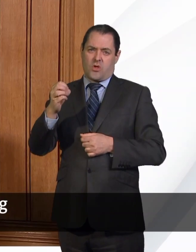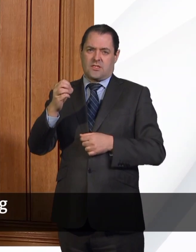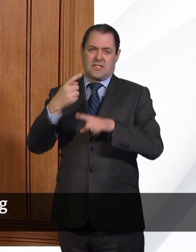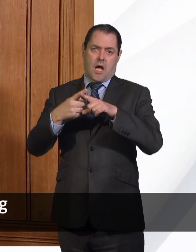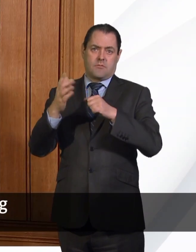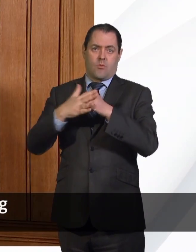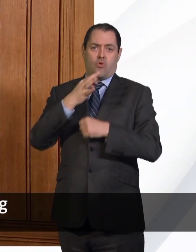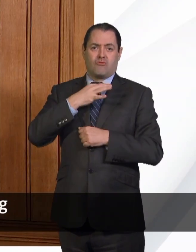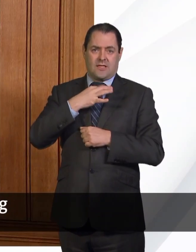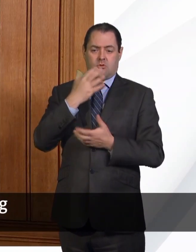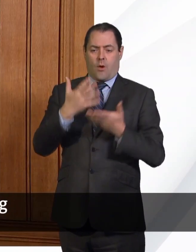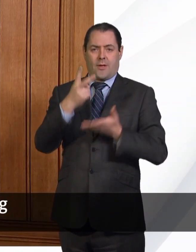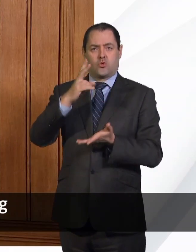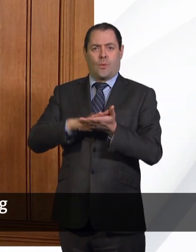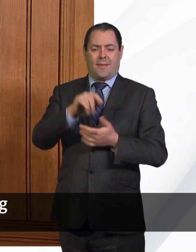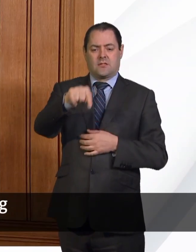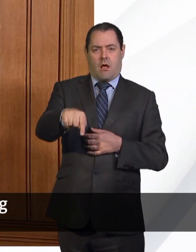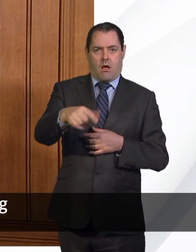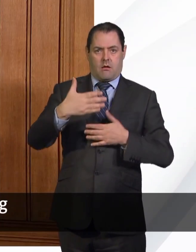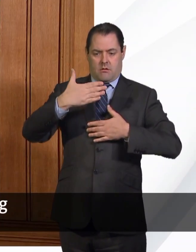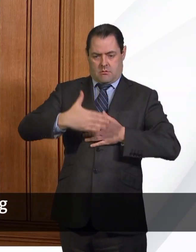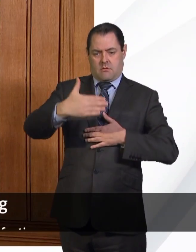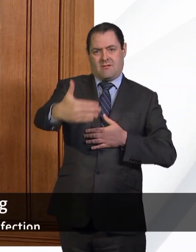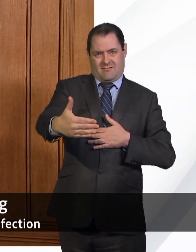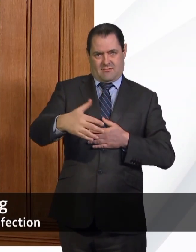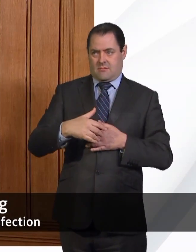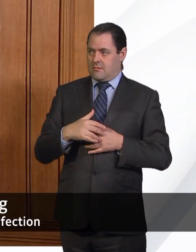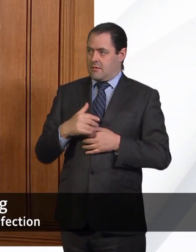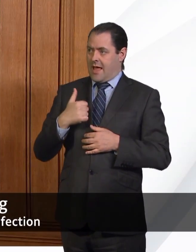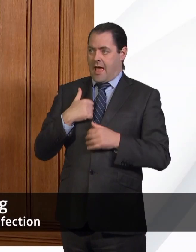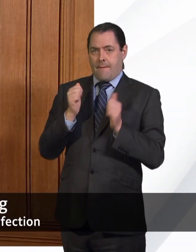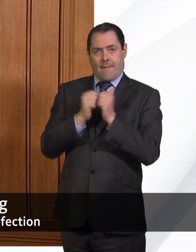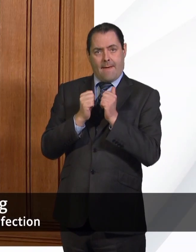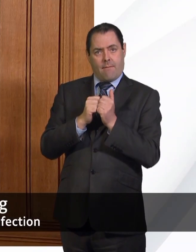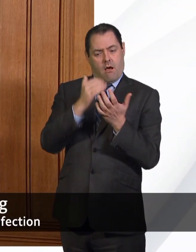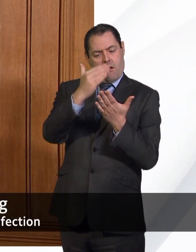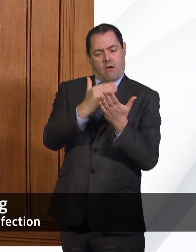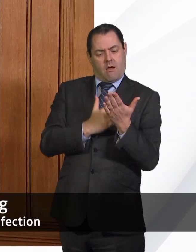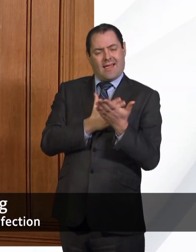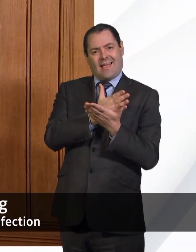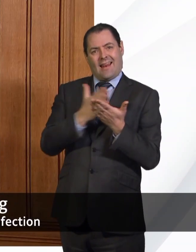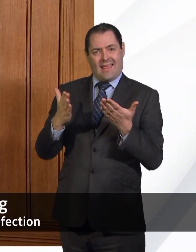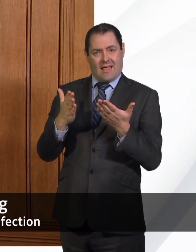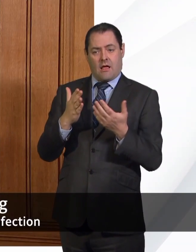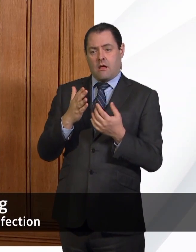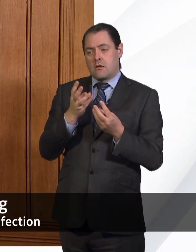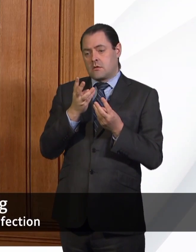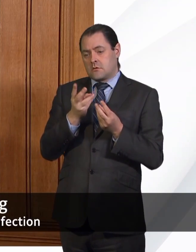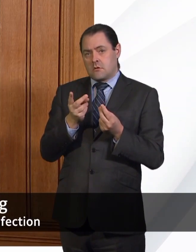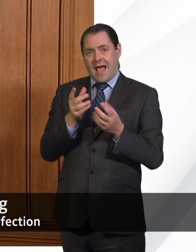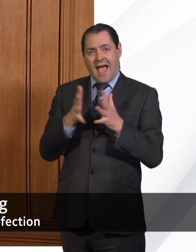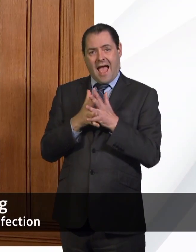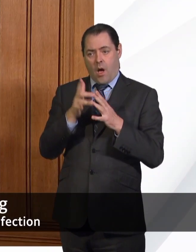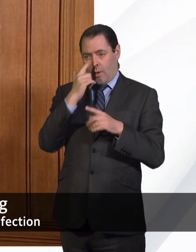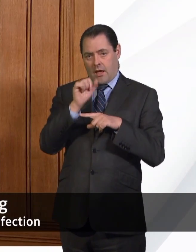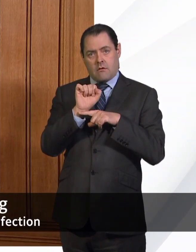metres. What we've done in the paper is lay out clearly what the sorts of things are that you could do to mitigate against